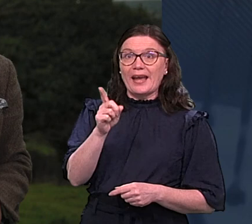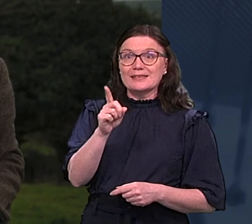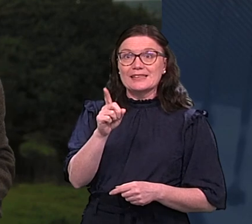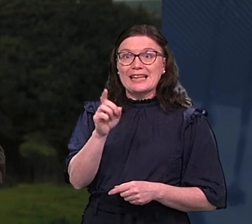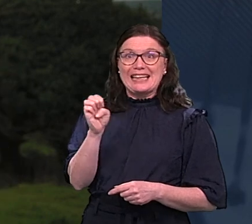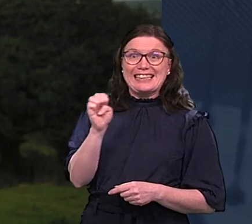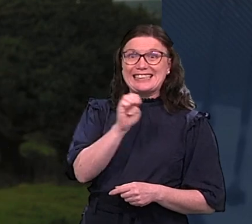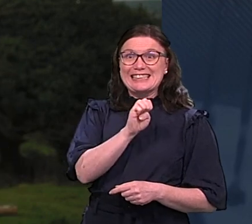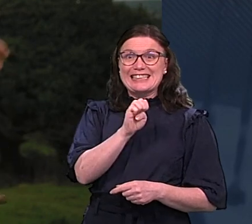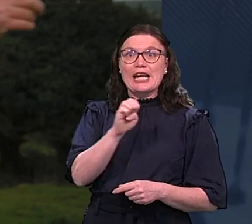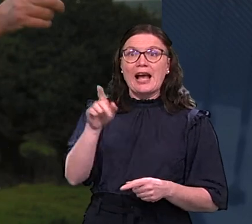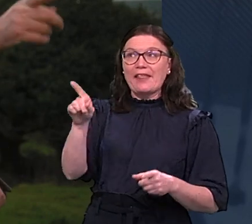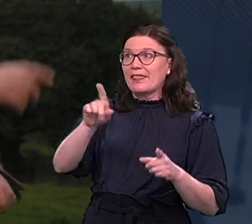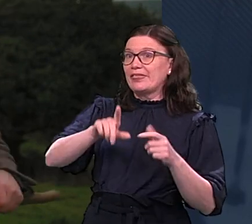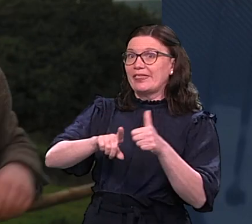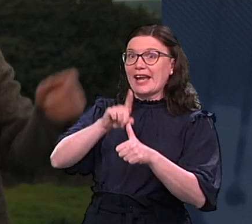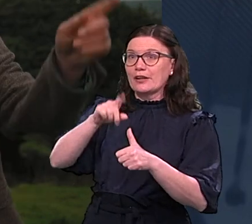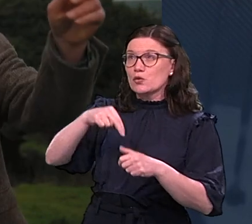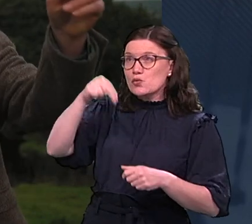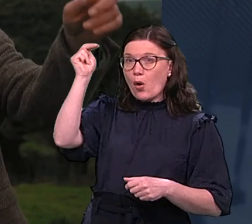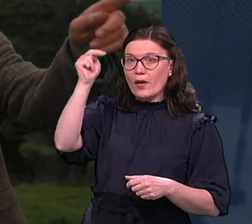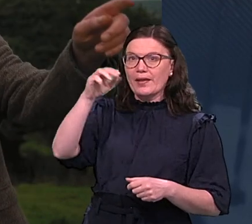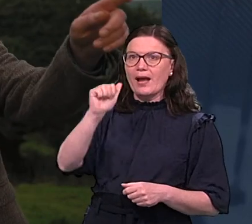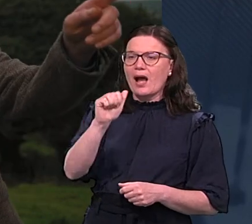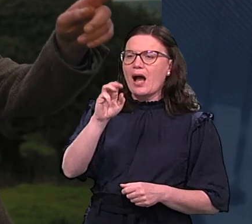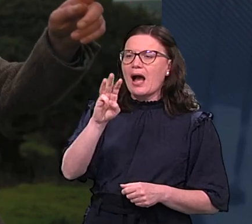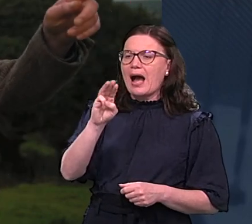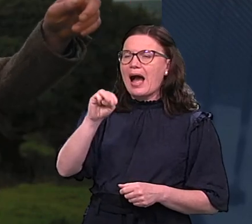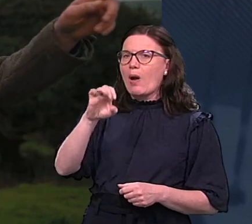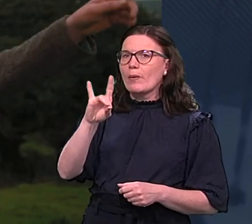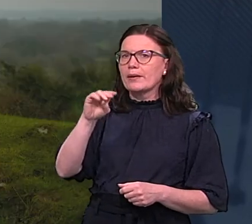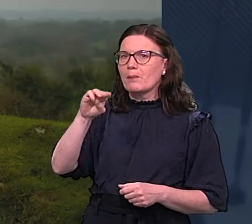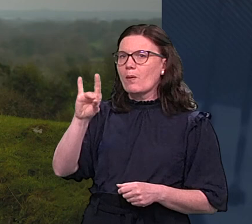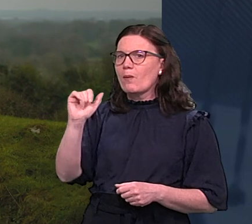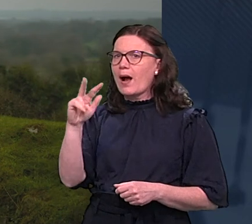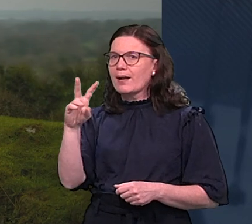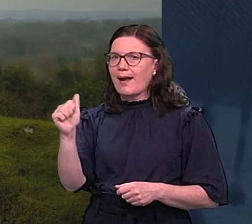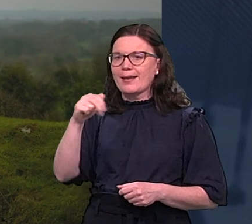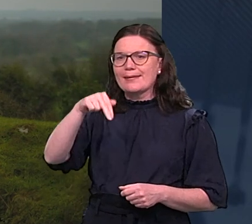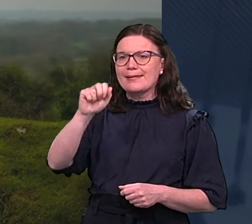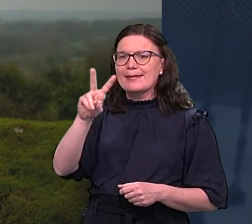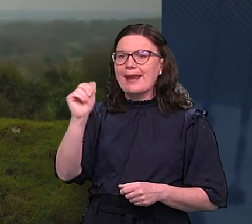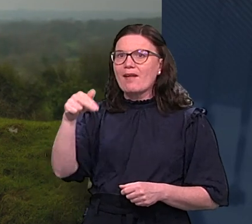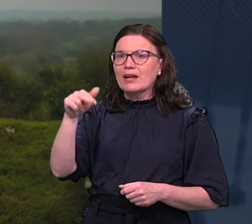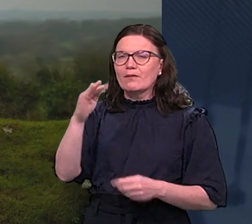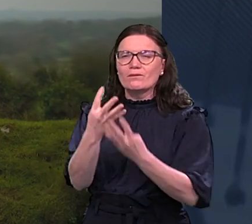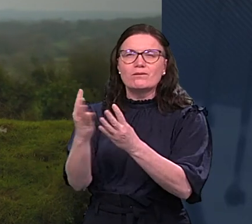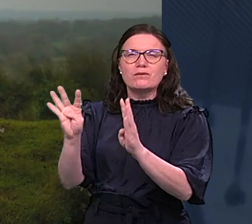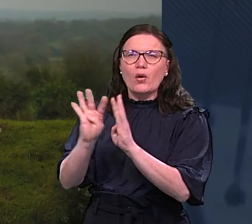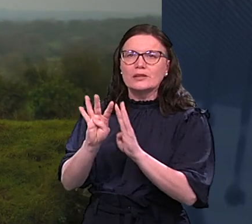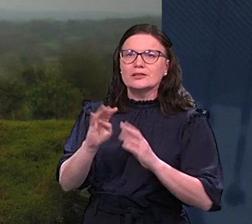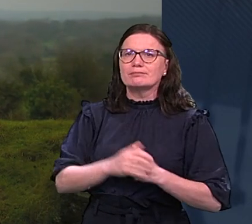Leinster, Dunallin. And to the north, you have Almacha, Navan Fort. To the west, Rakron, and to the